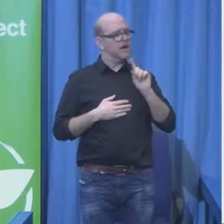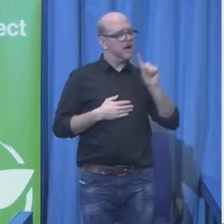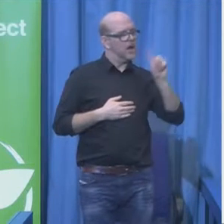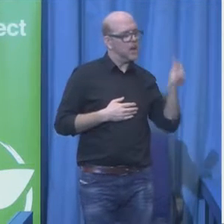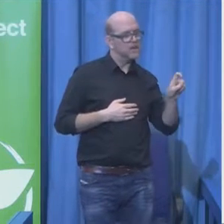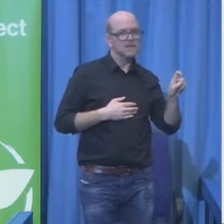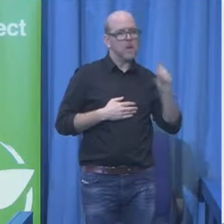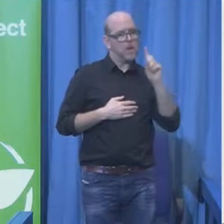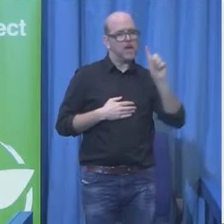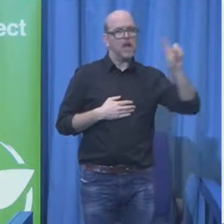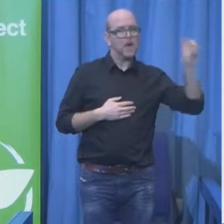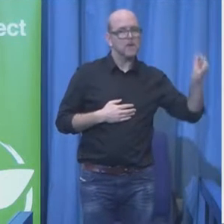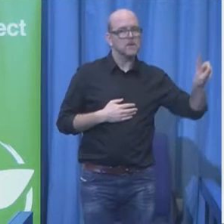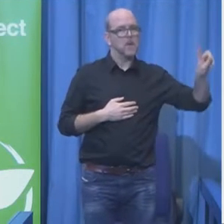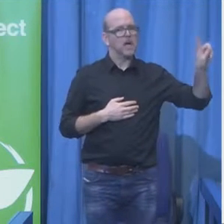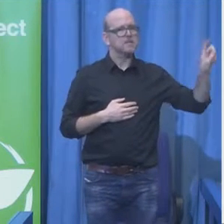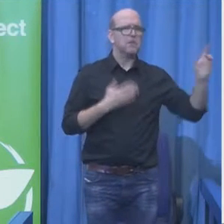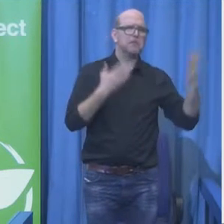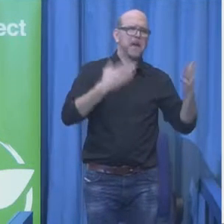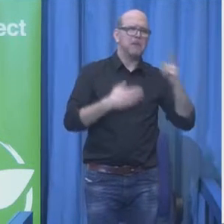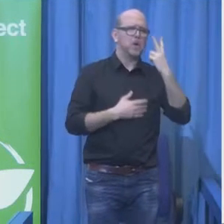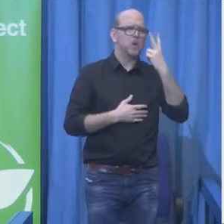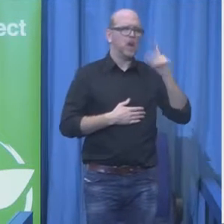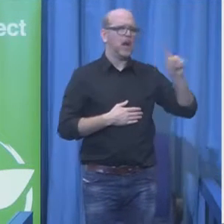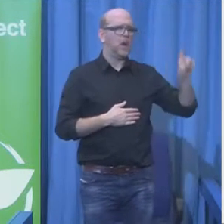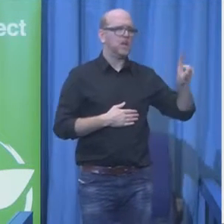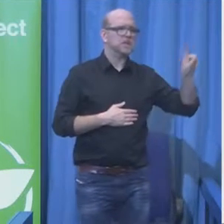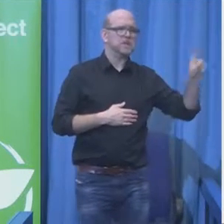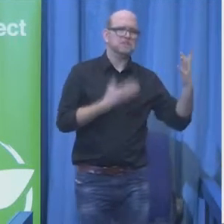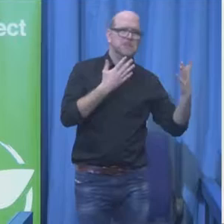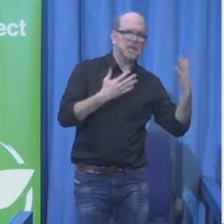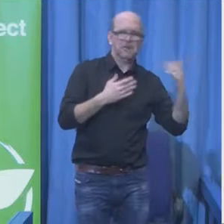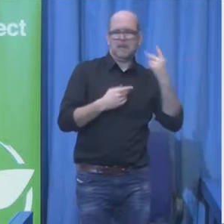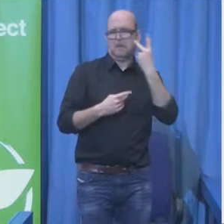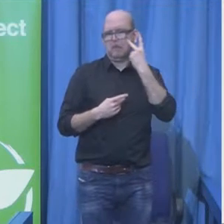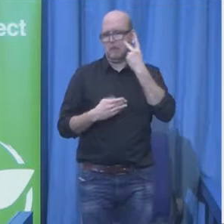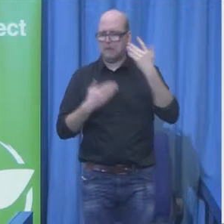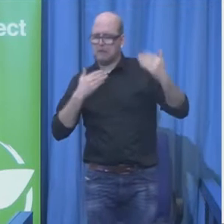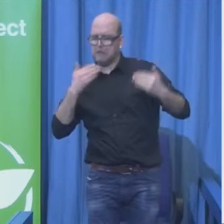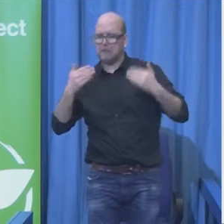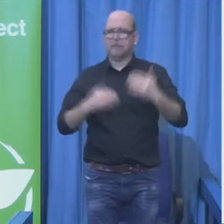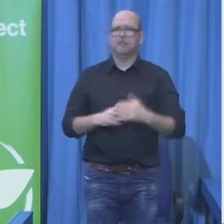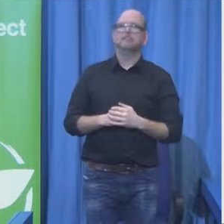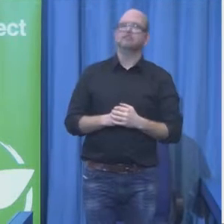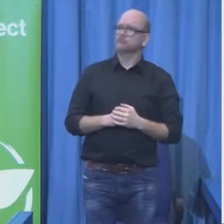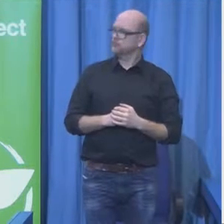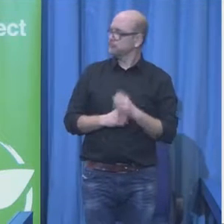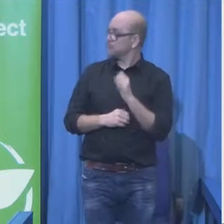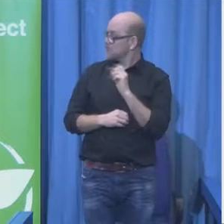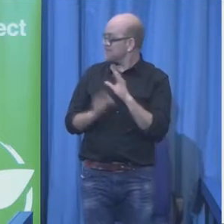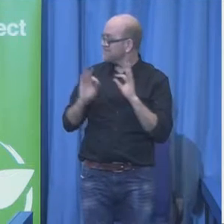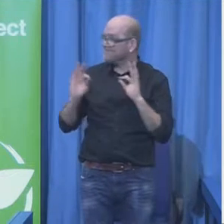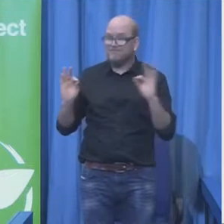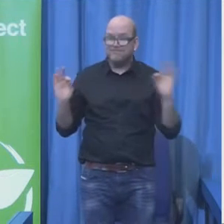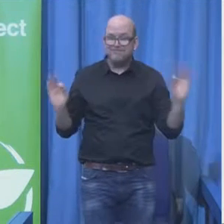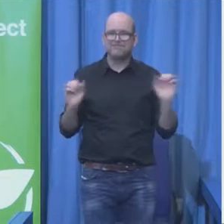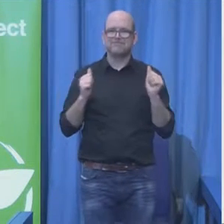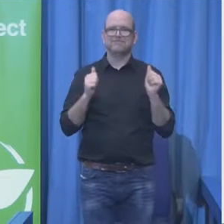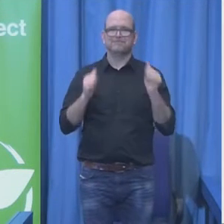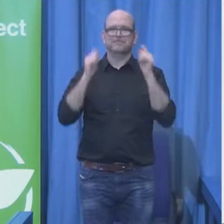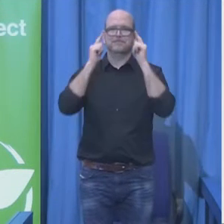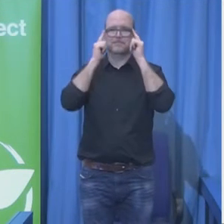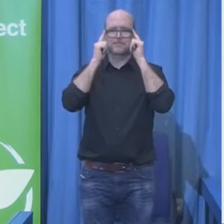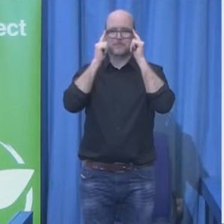agreed. And we also have a time monitor here sitting in the first row who will show